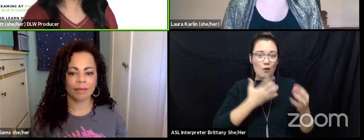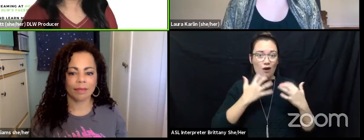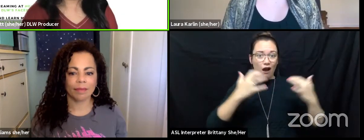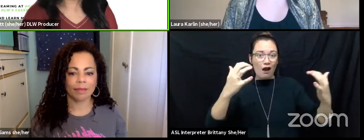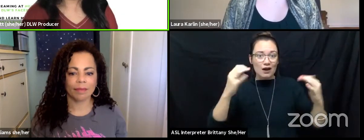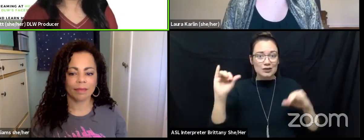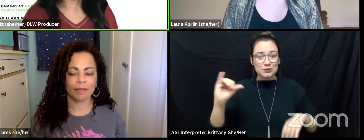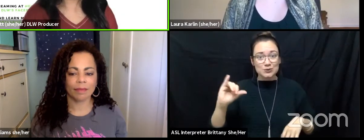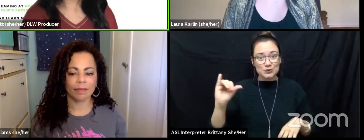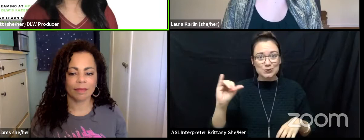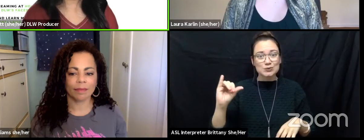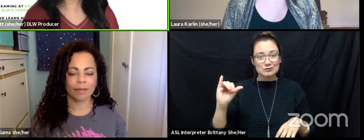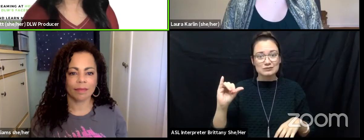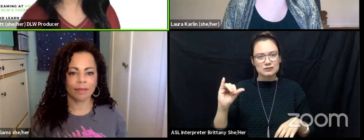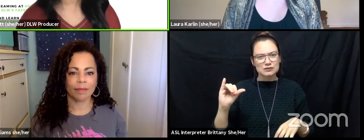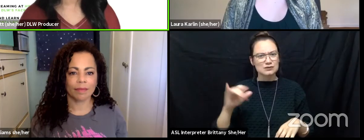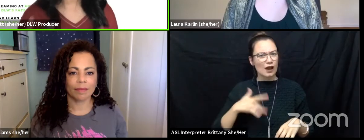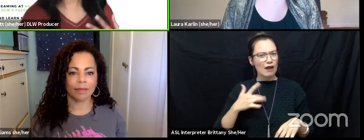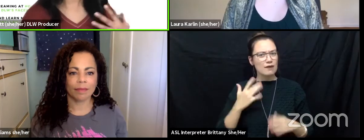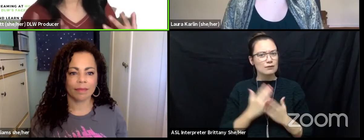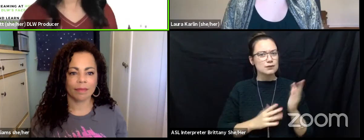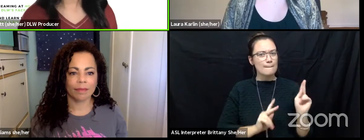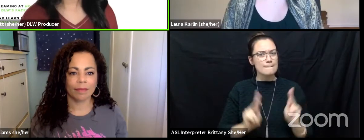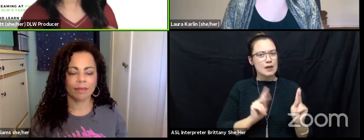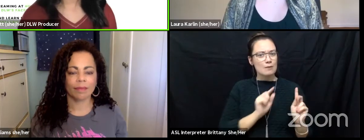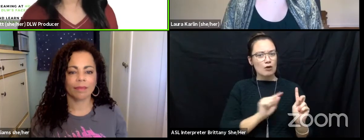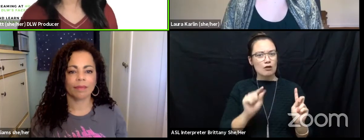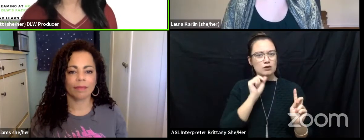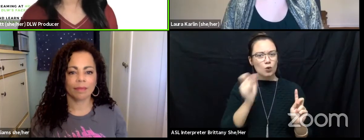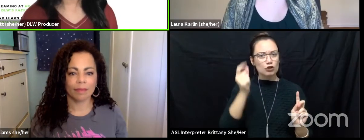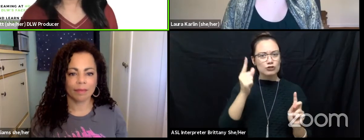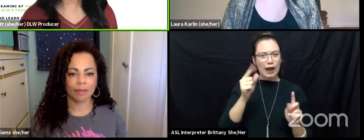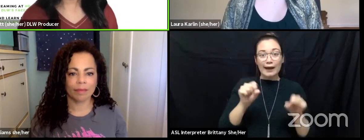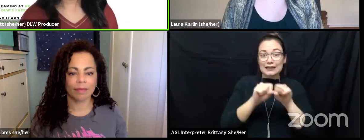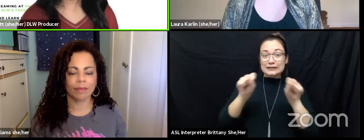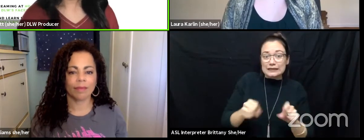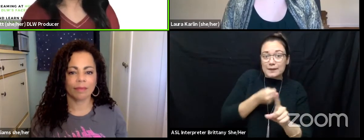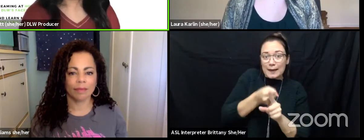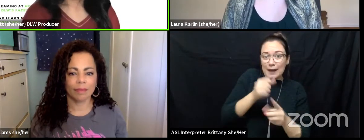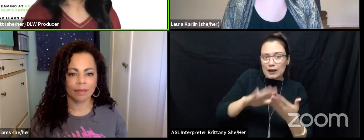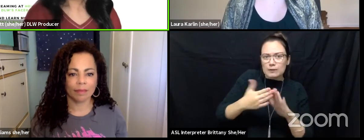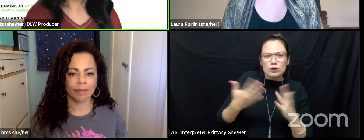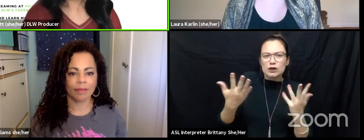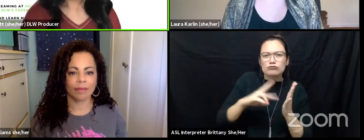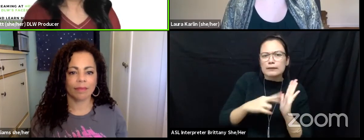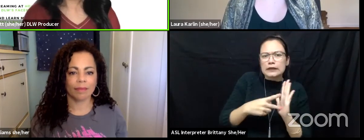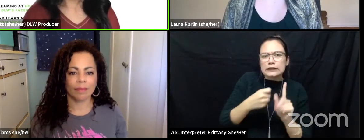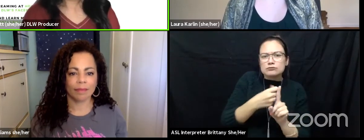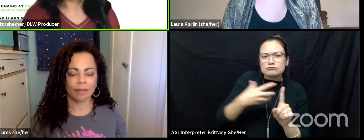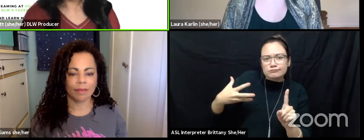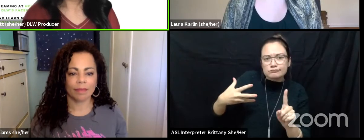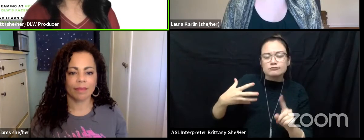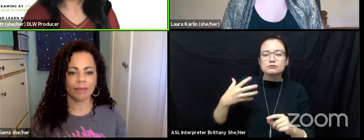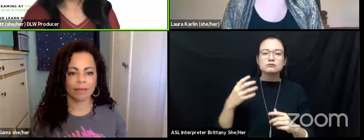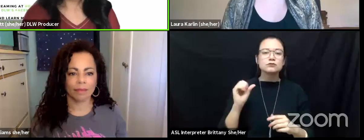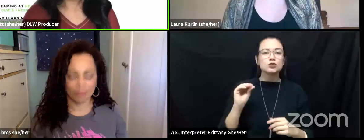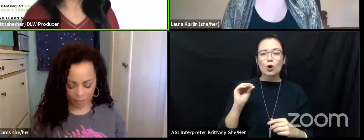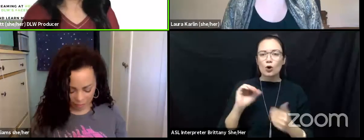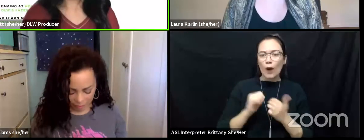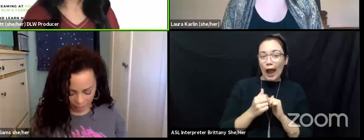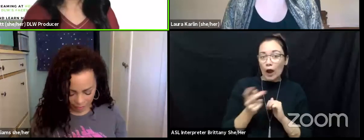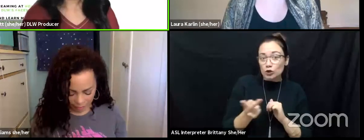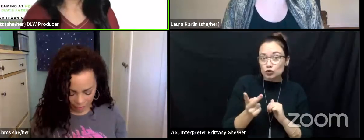feel quite a few people might not understand what systems impacted communities are. So I would love to hear from both of you how you define it,